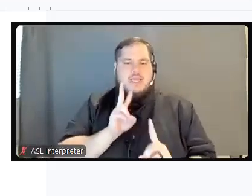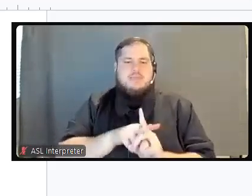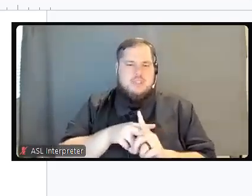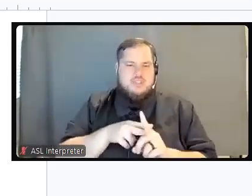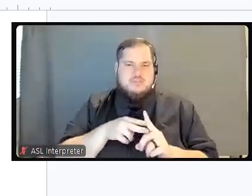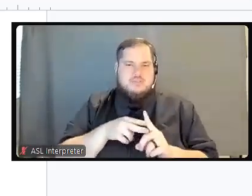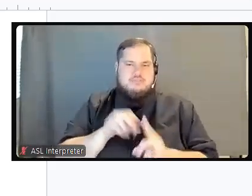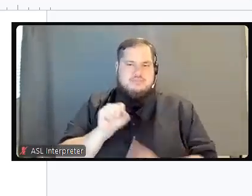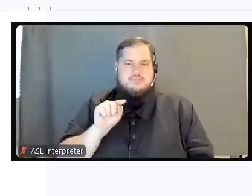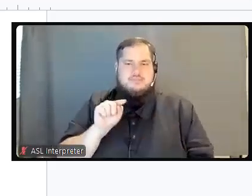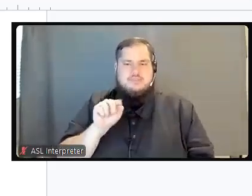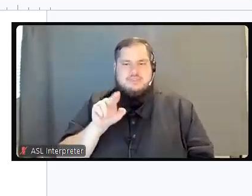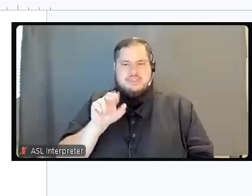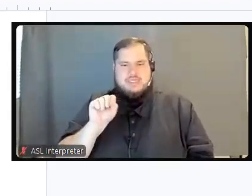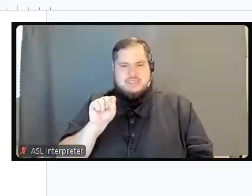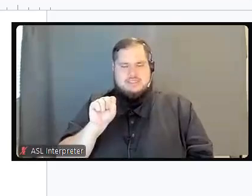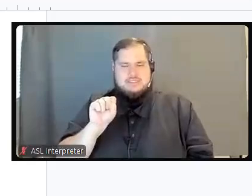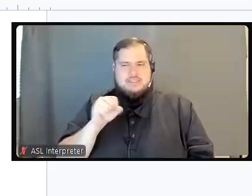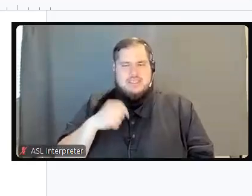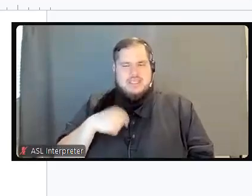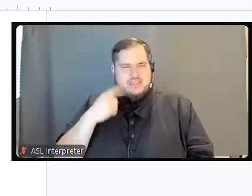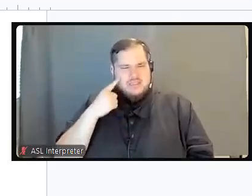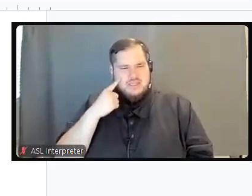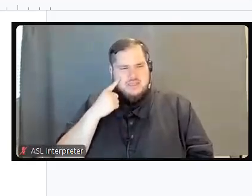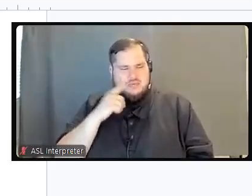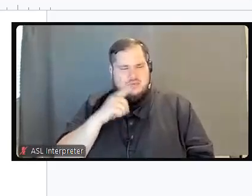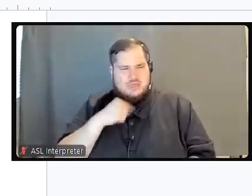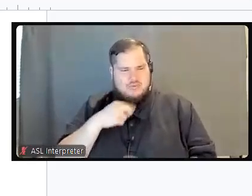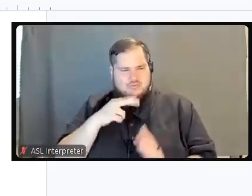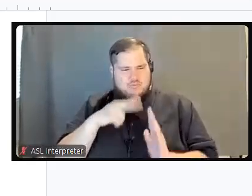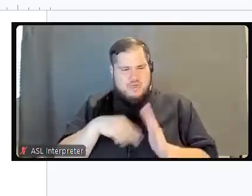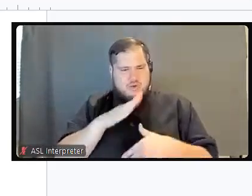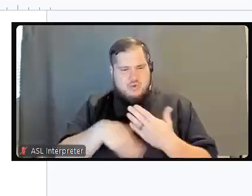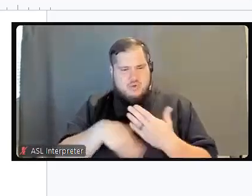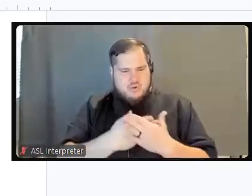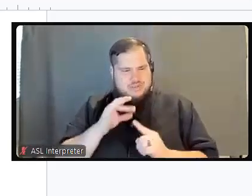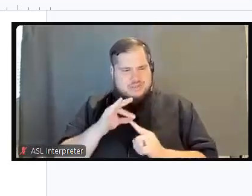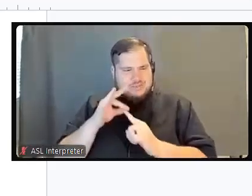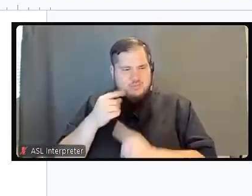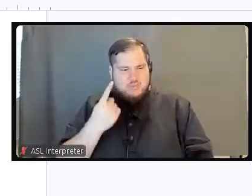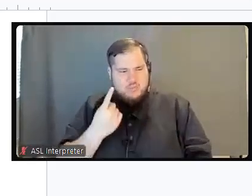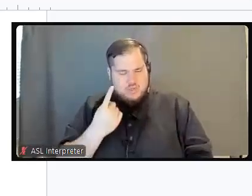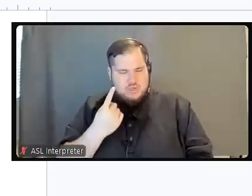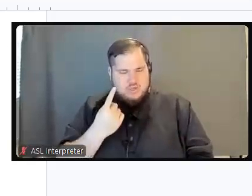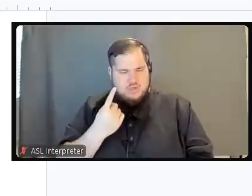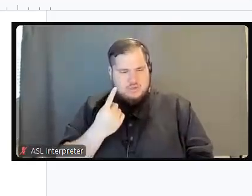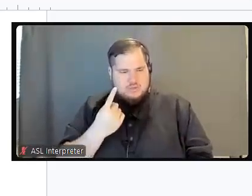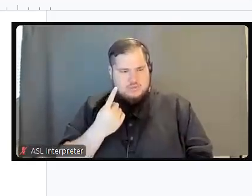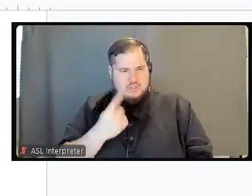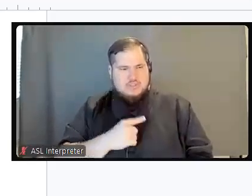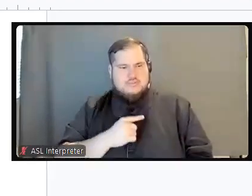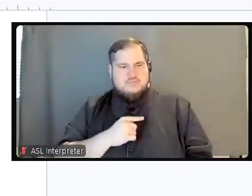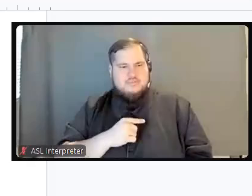I think we have all but one, I think I read, has submitted a reapplication.